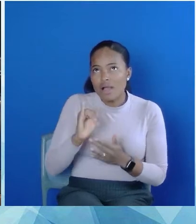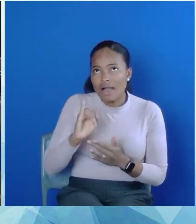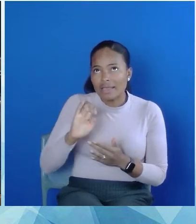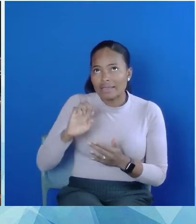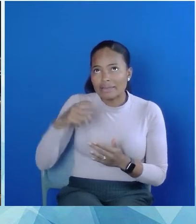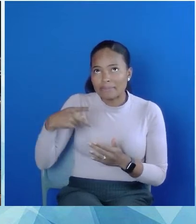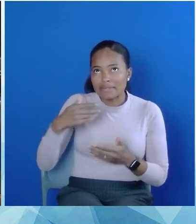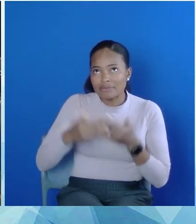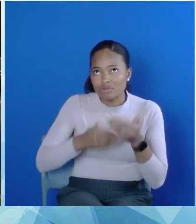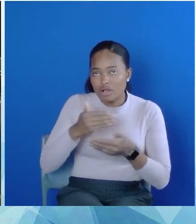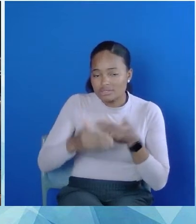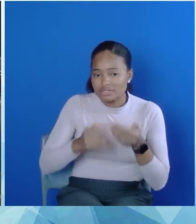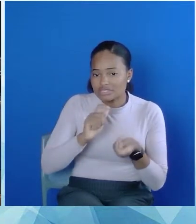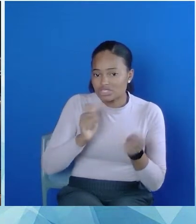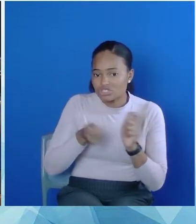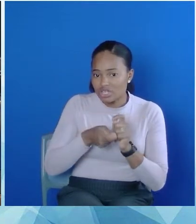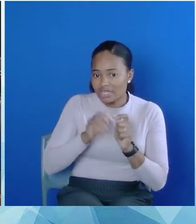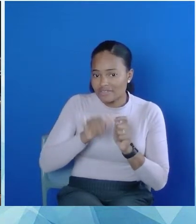LRE?